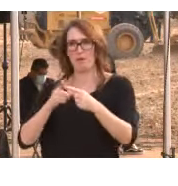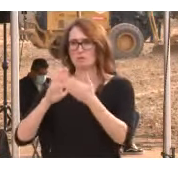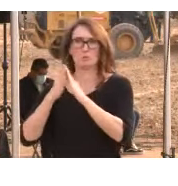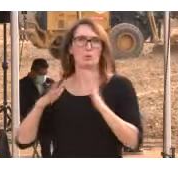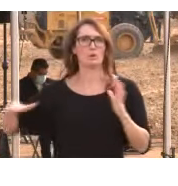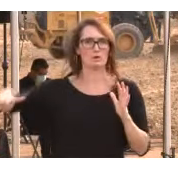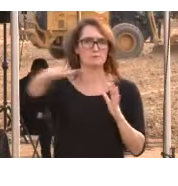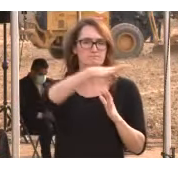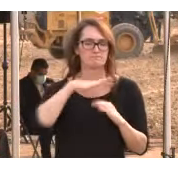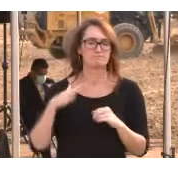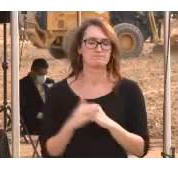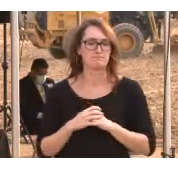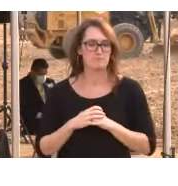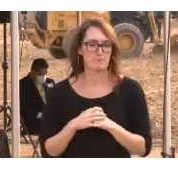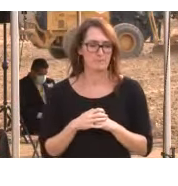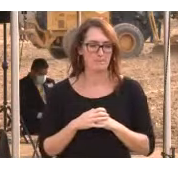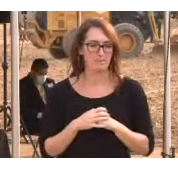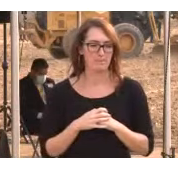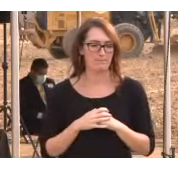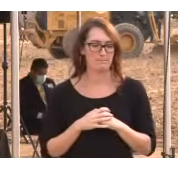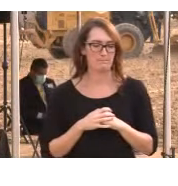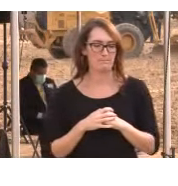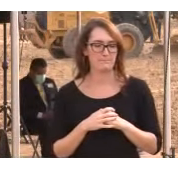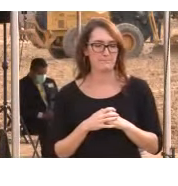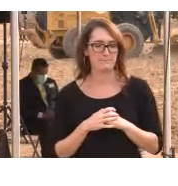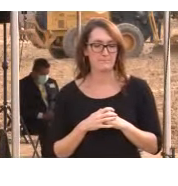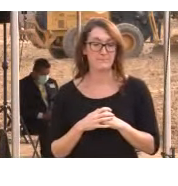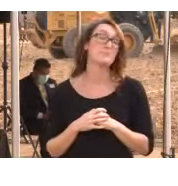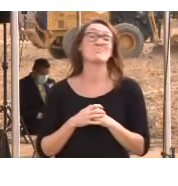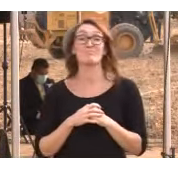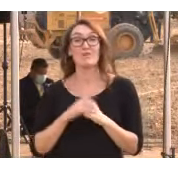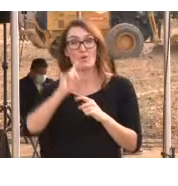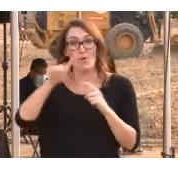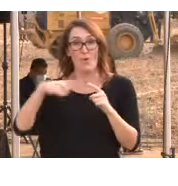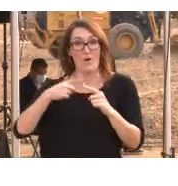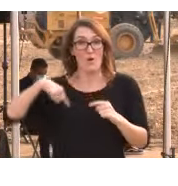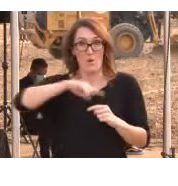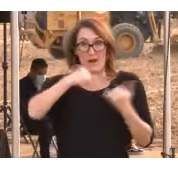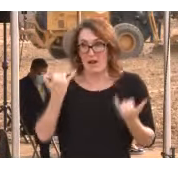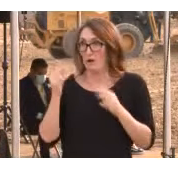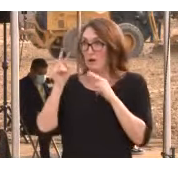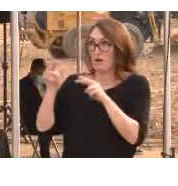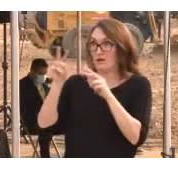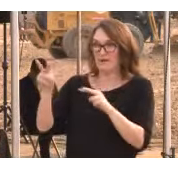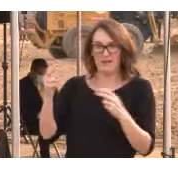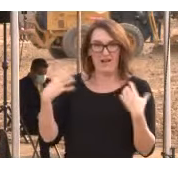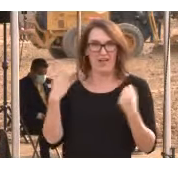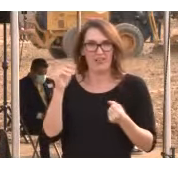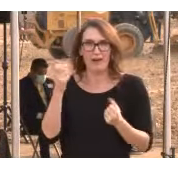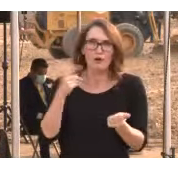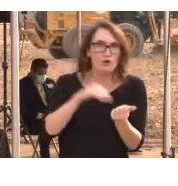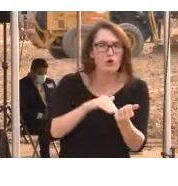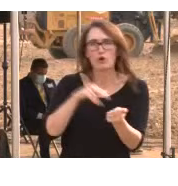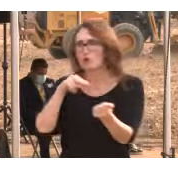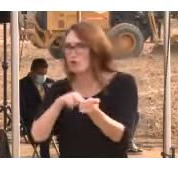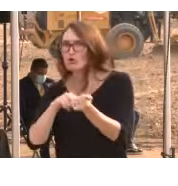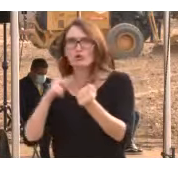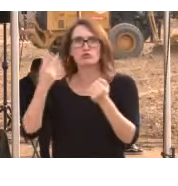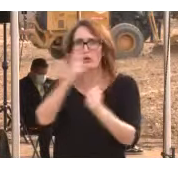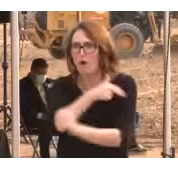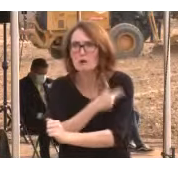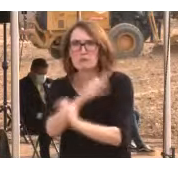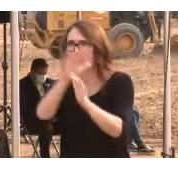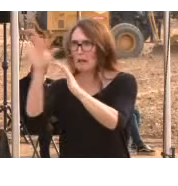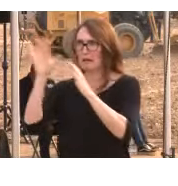which we live. At a time when all eyes are looking towards our healthcare system for assistance, we are proud that